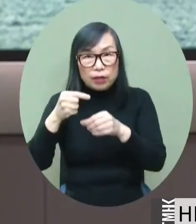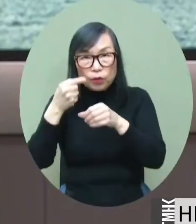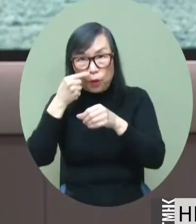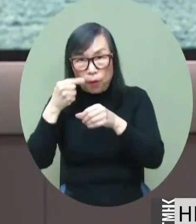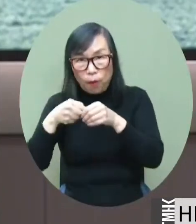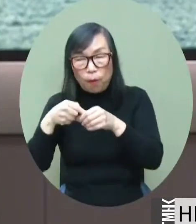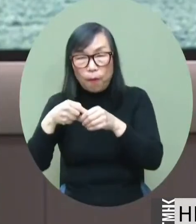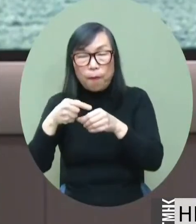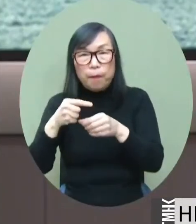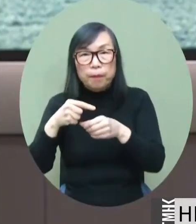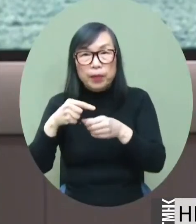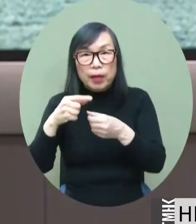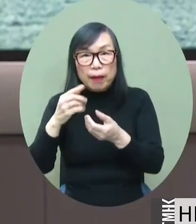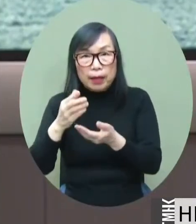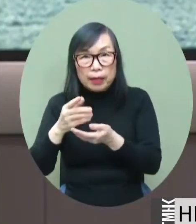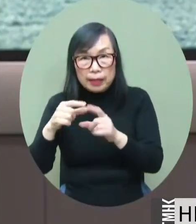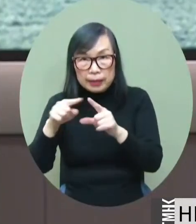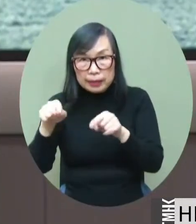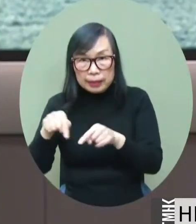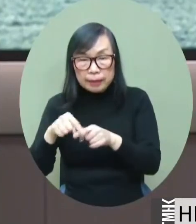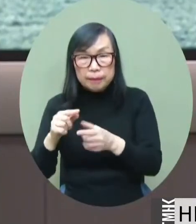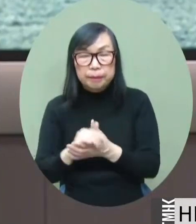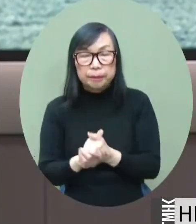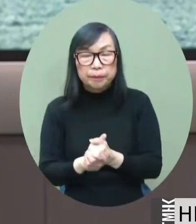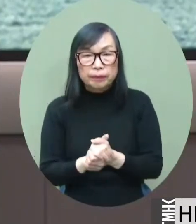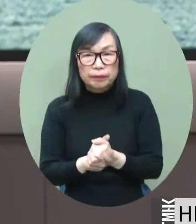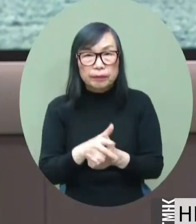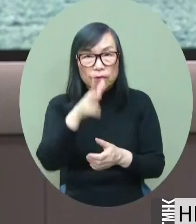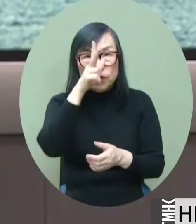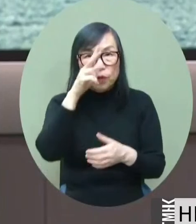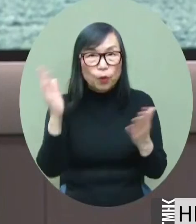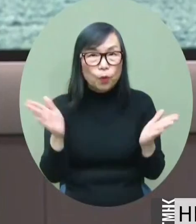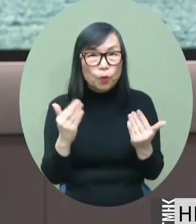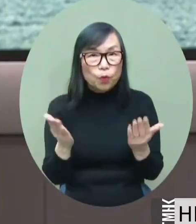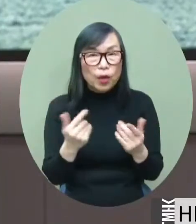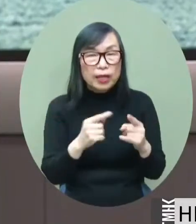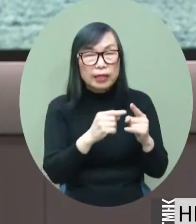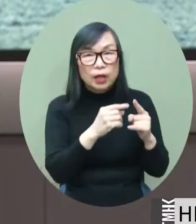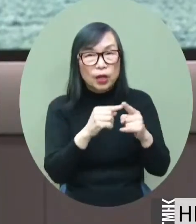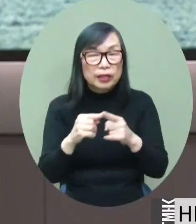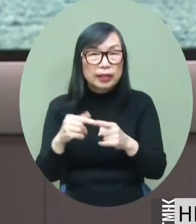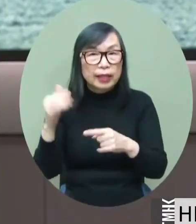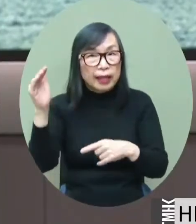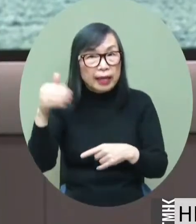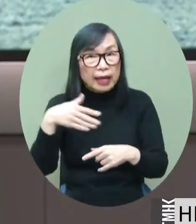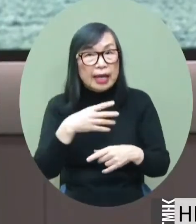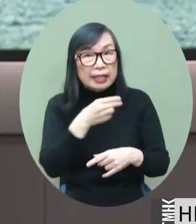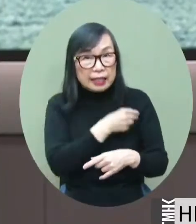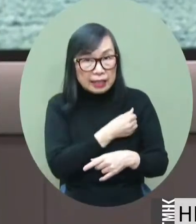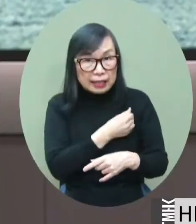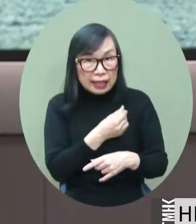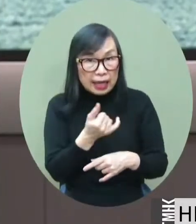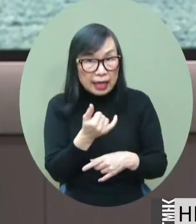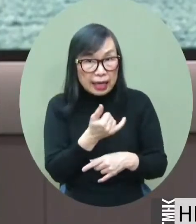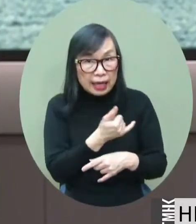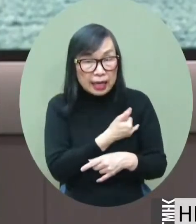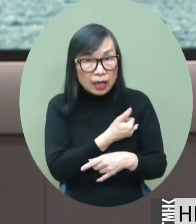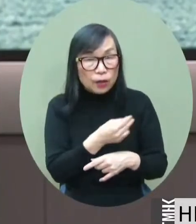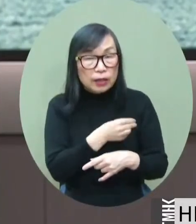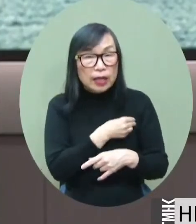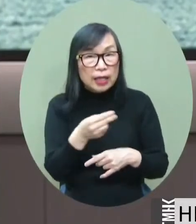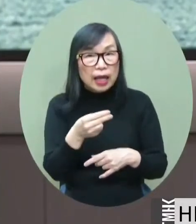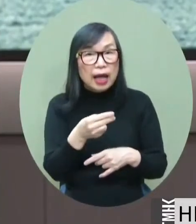these include RAT kits, and we encourage Hong Kong people